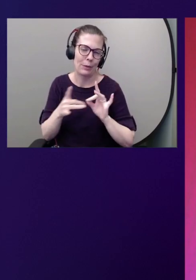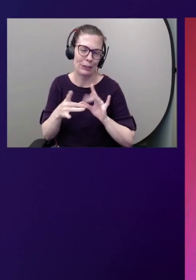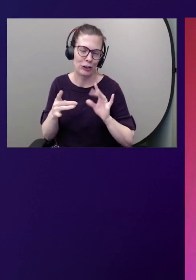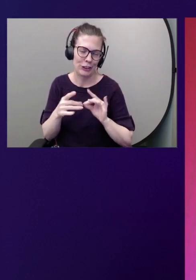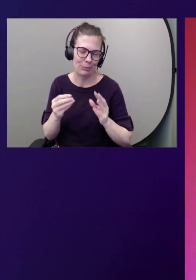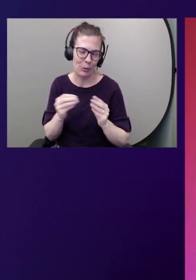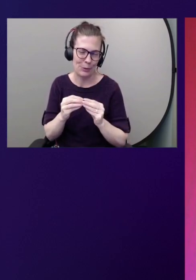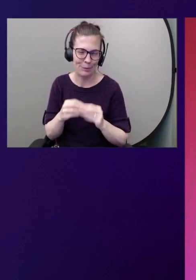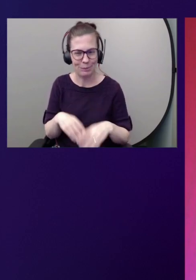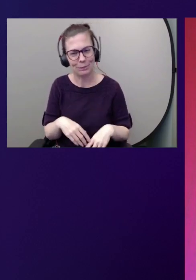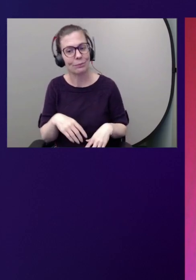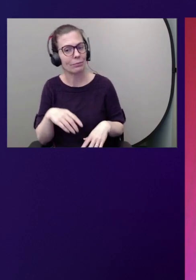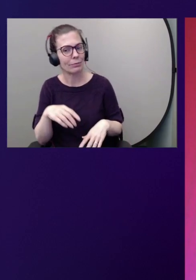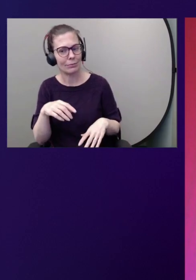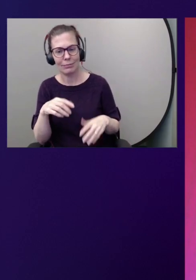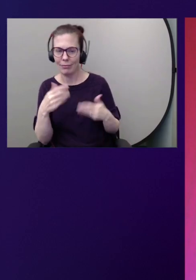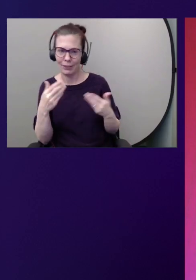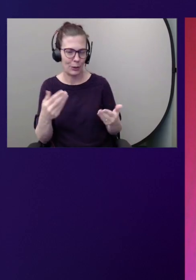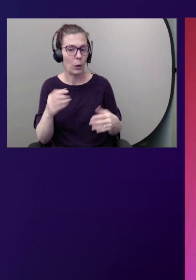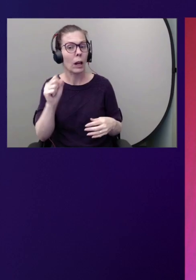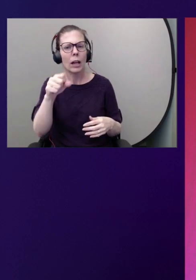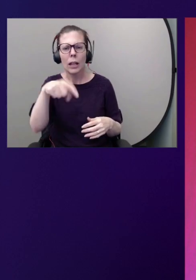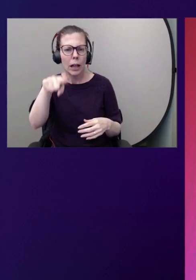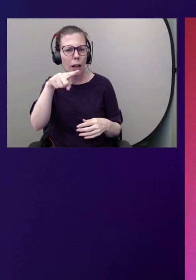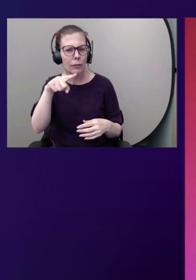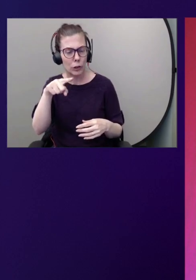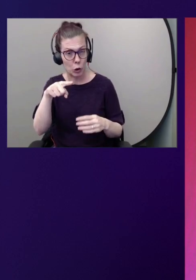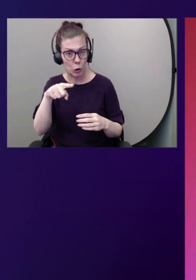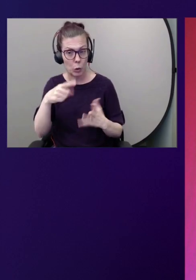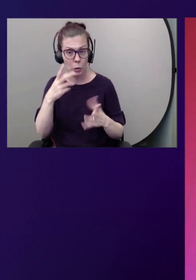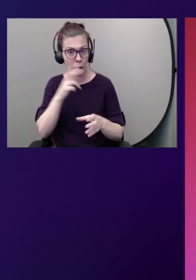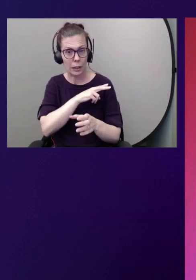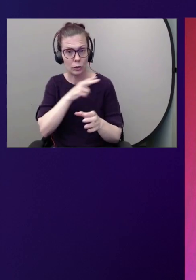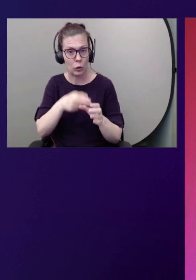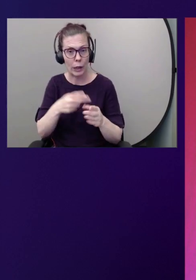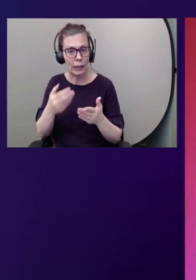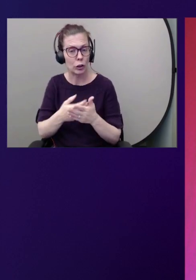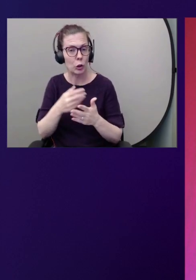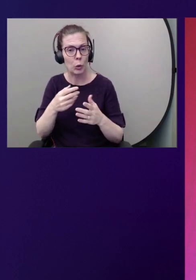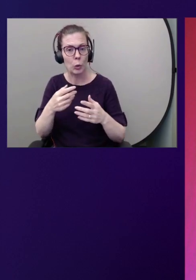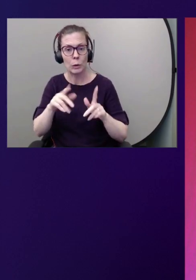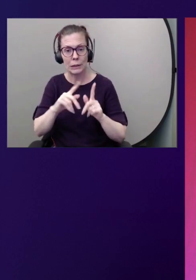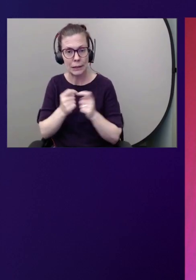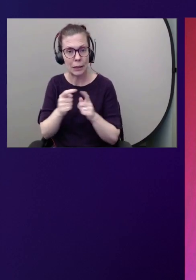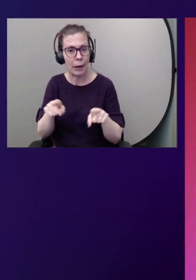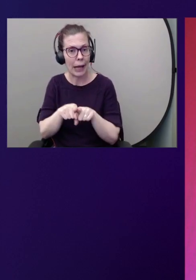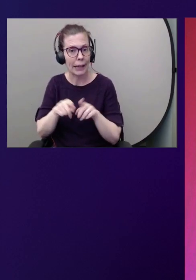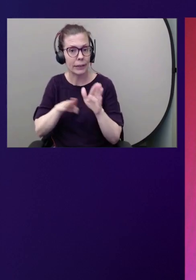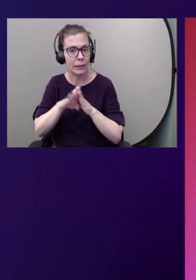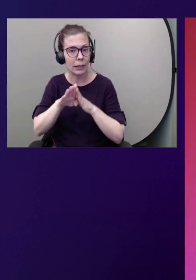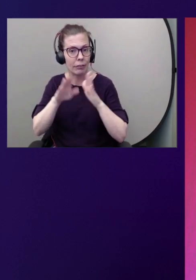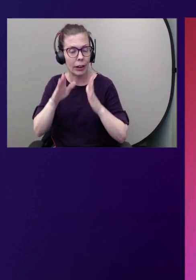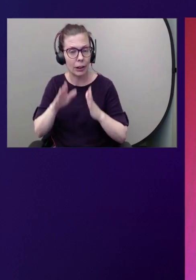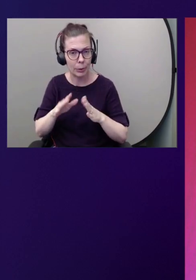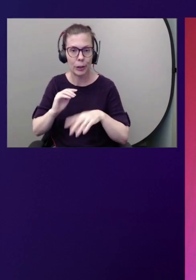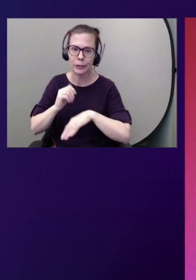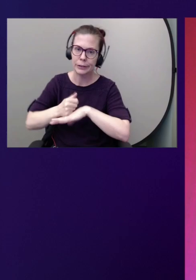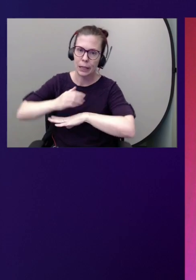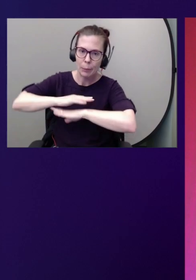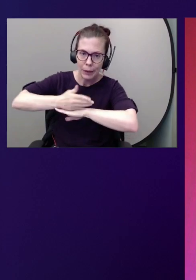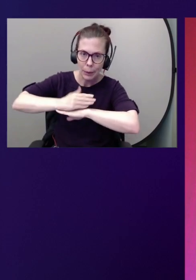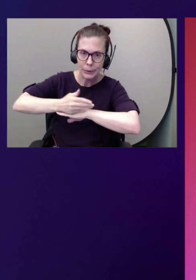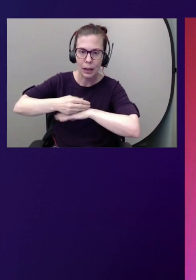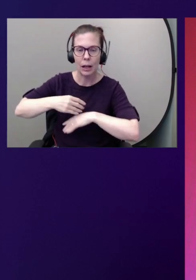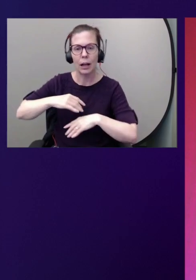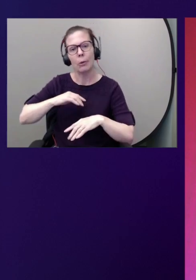Well, Let's kick it off. I mean, have you ever had to join a new team as a developer, and then you got to set up your laptop, you got to set up all